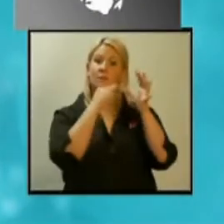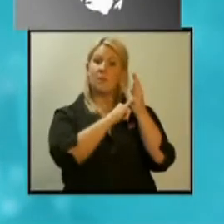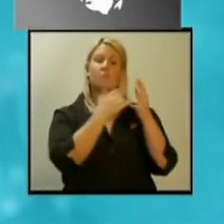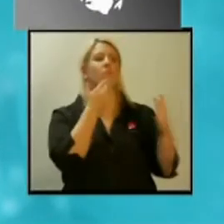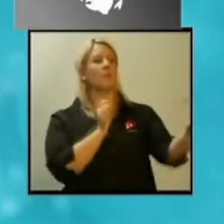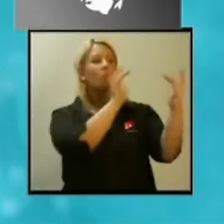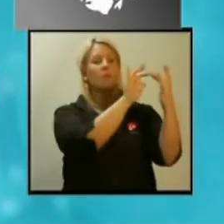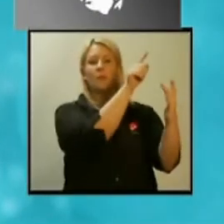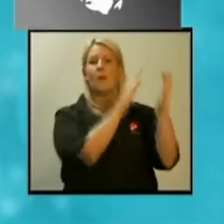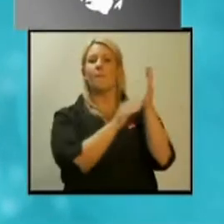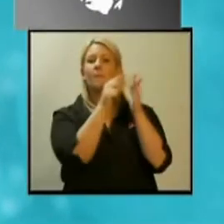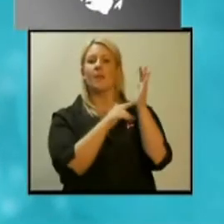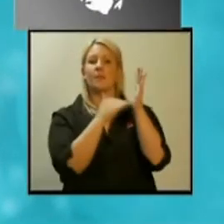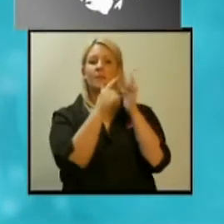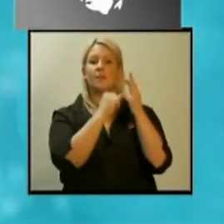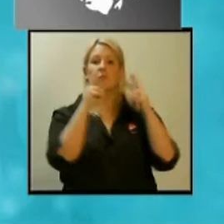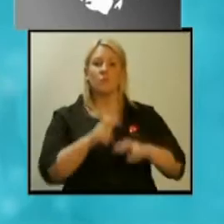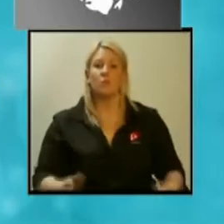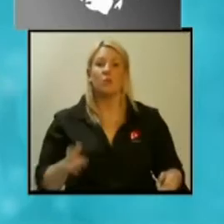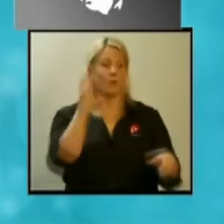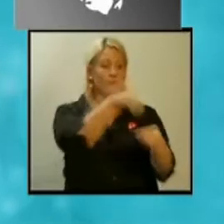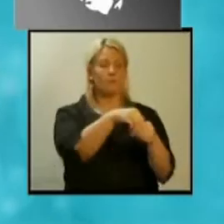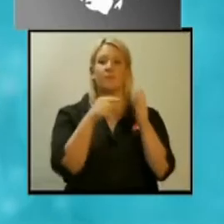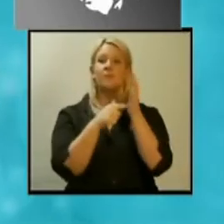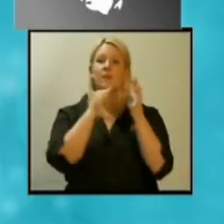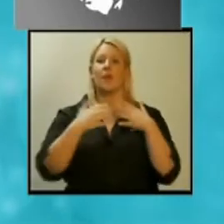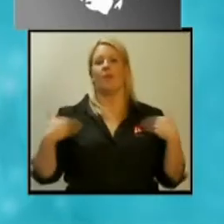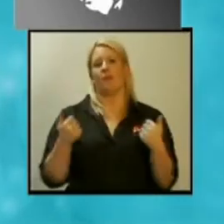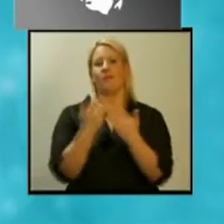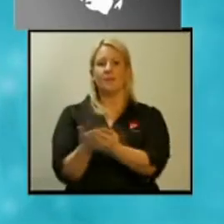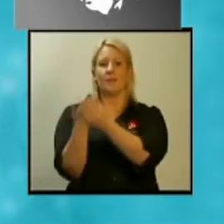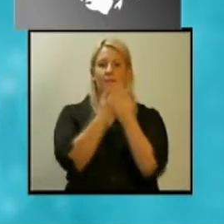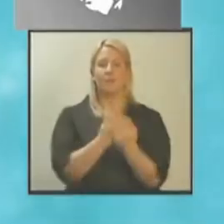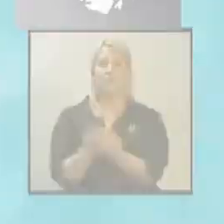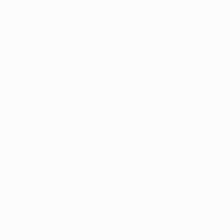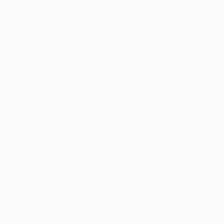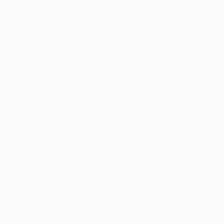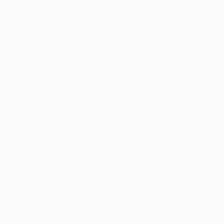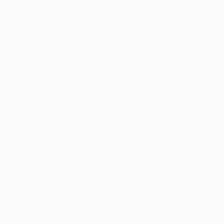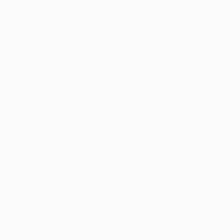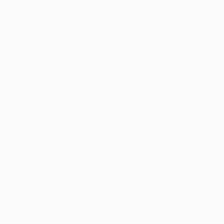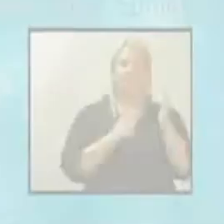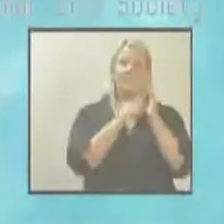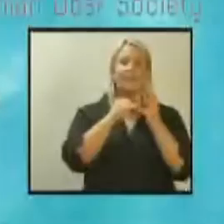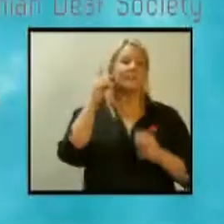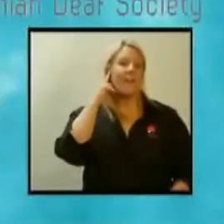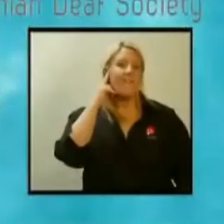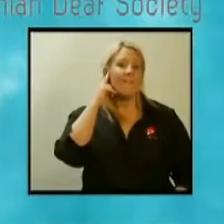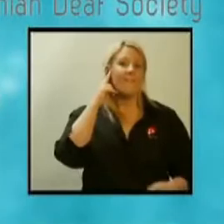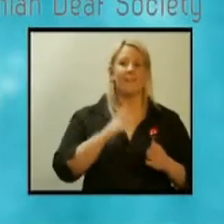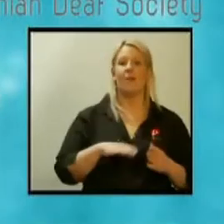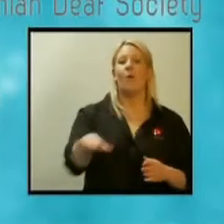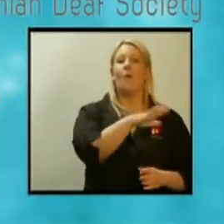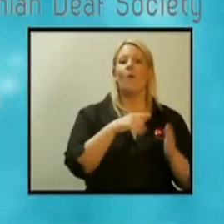1961, please contact the Menzies Research Institute and be part of the Tasmanian Health Study. TASDEF,